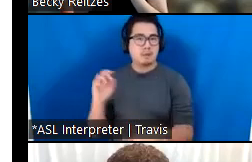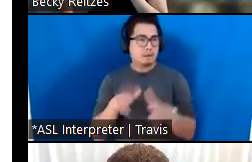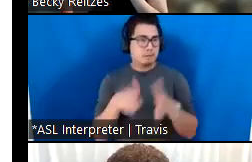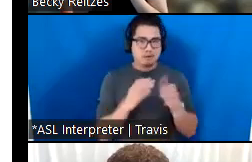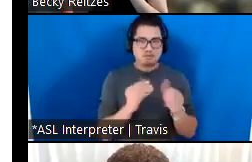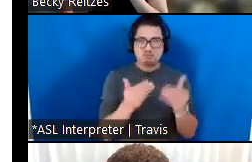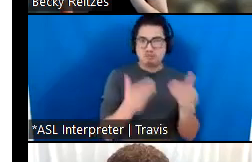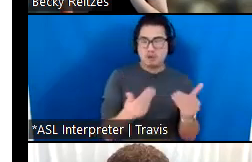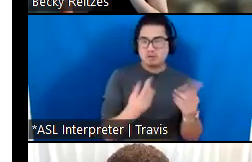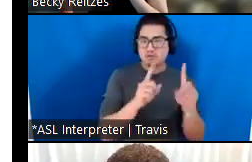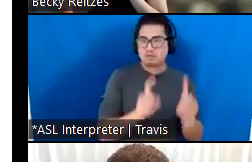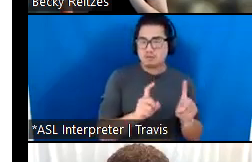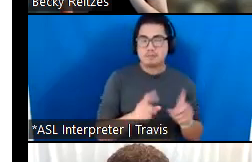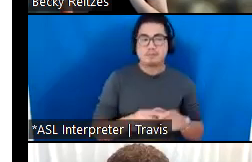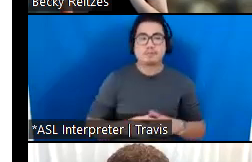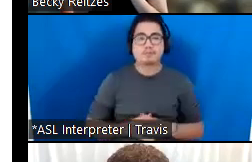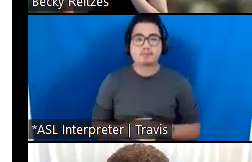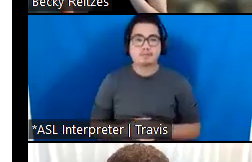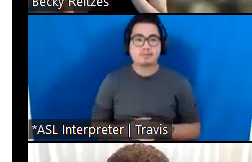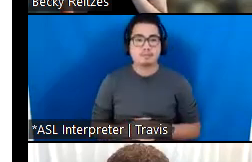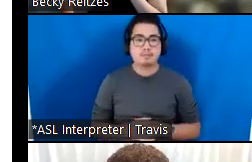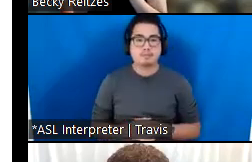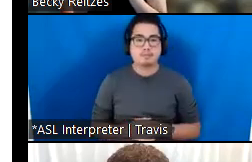Somebody who is